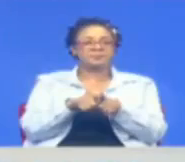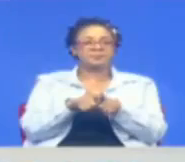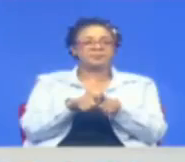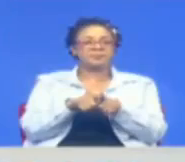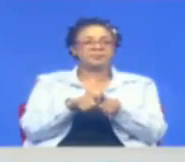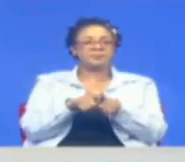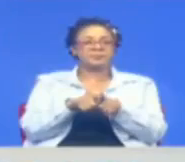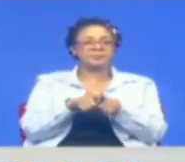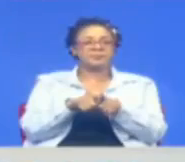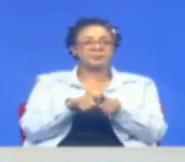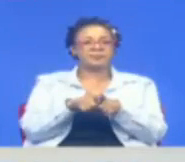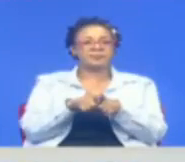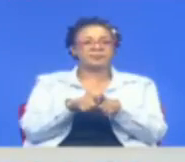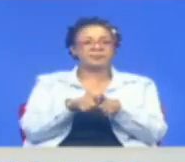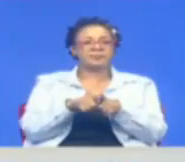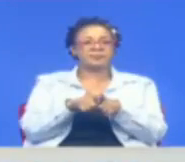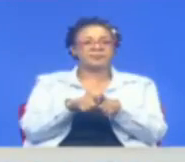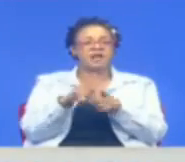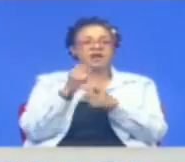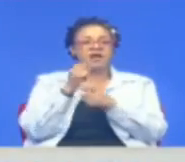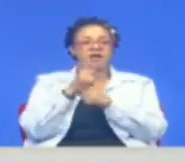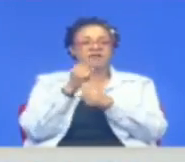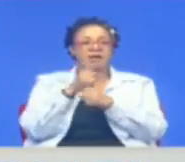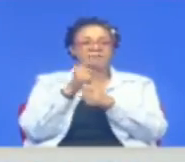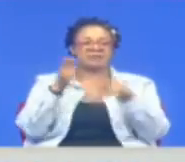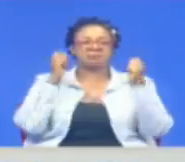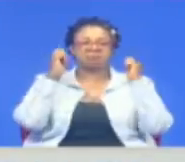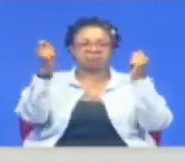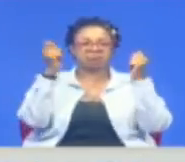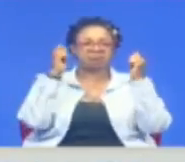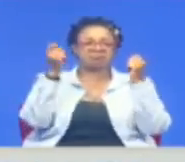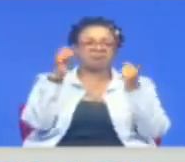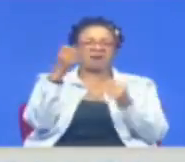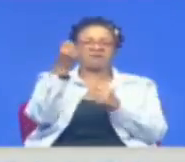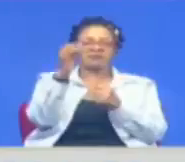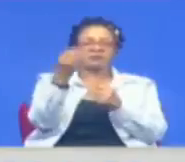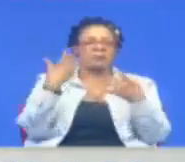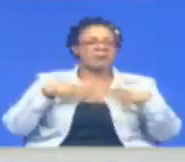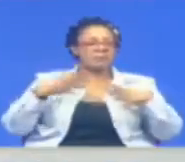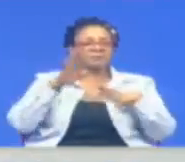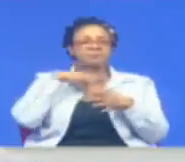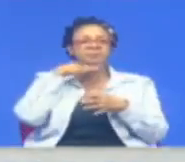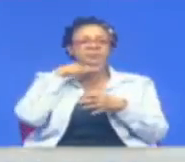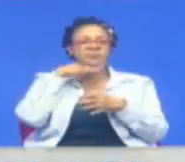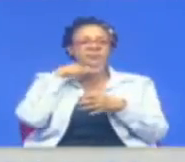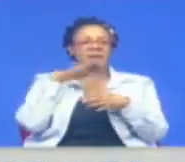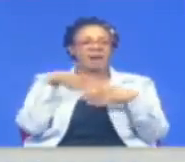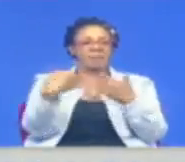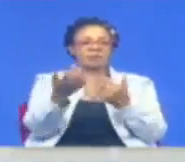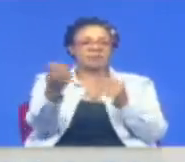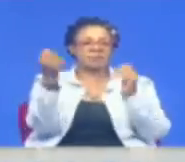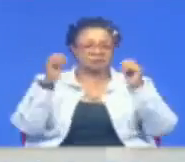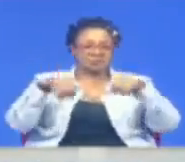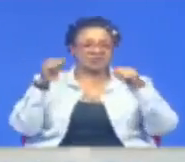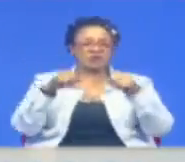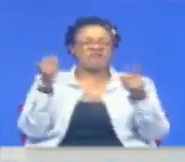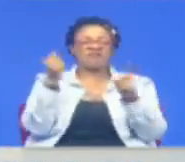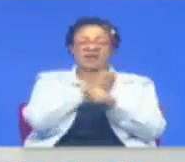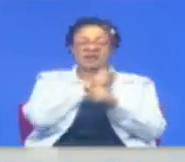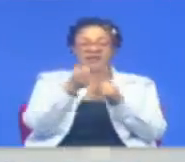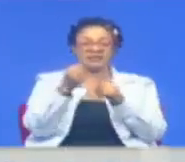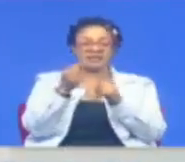Since the November riots that claimed the lives of over 50 people, there have been major concerns about the possibility of violence on the days leading